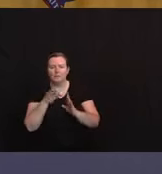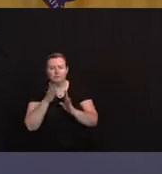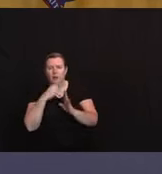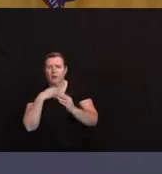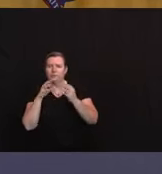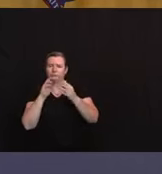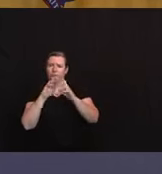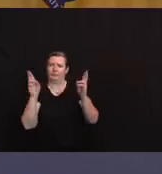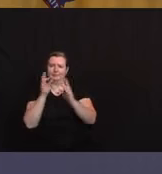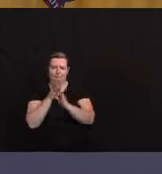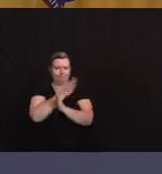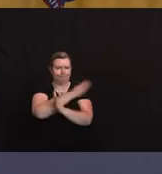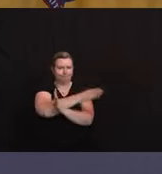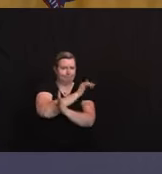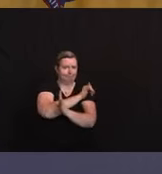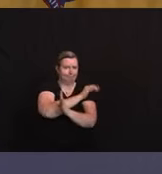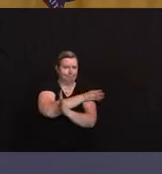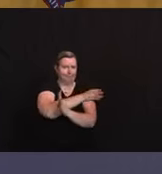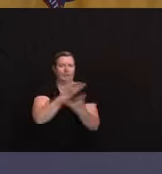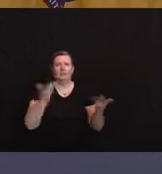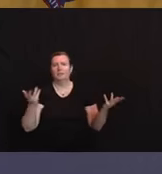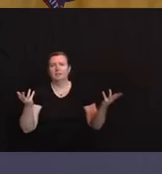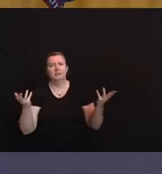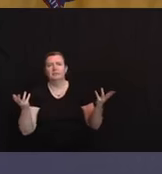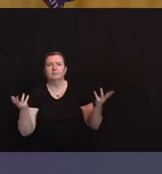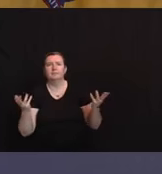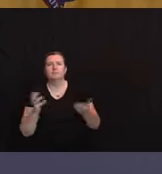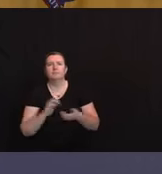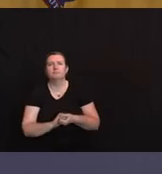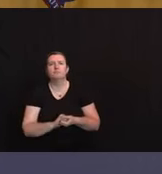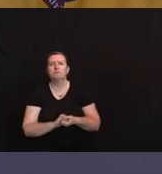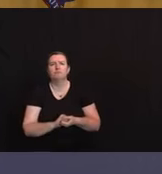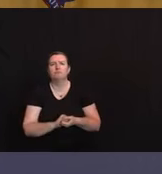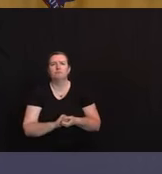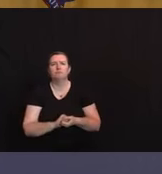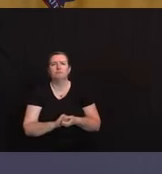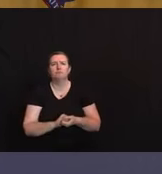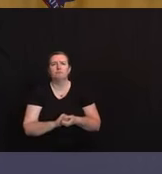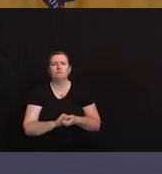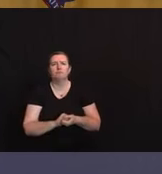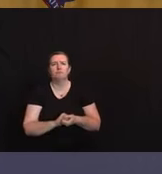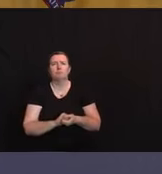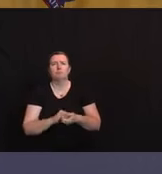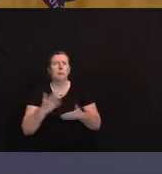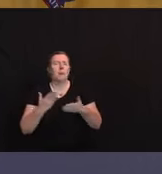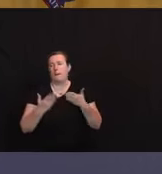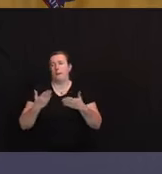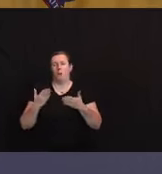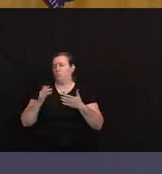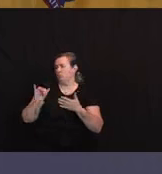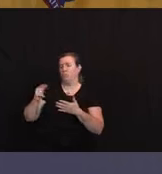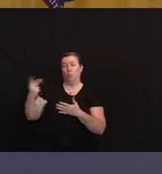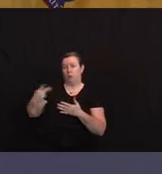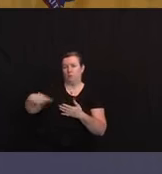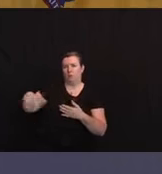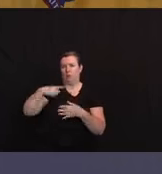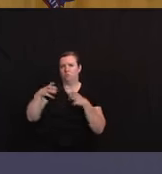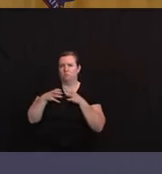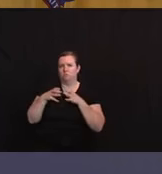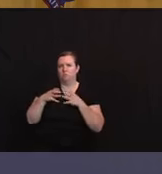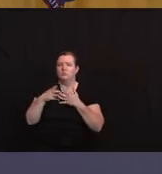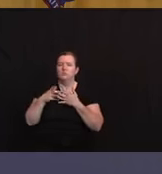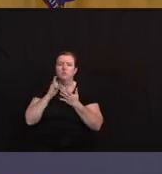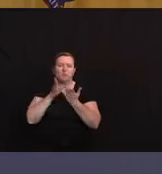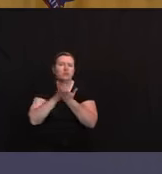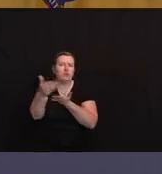offline we're open to. We want to be as fully transparent on this stuff as possible. Thank you, Dave. Good